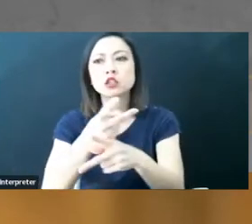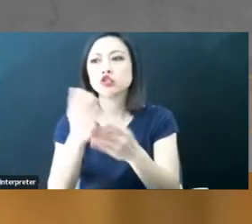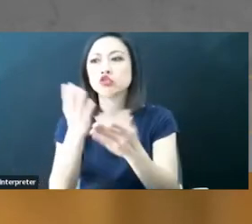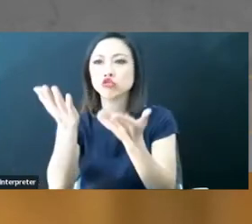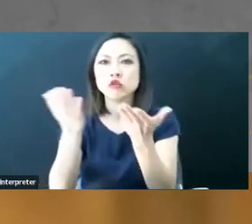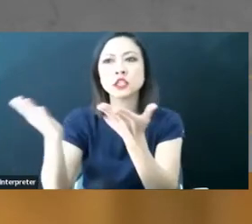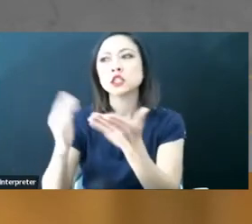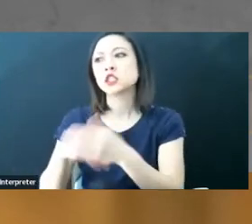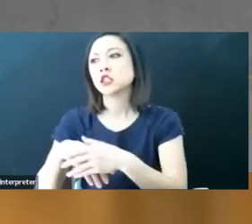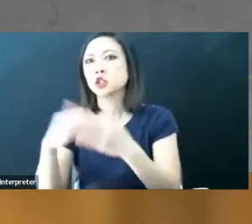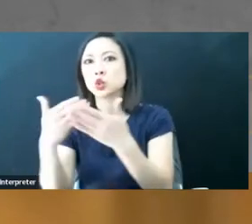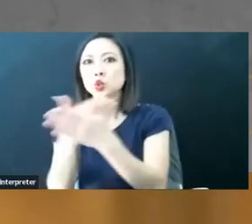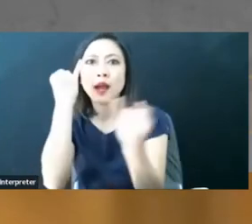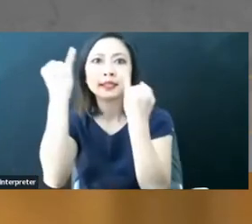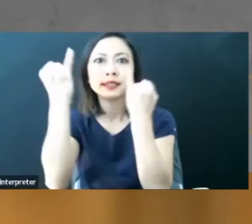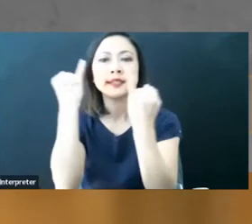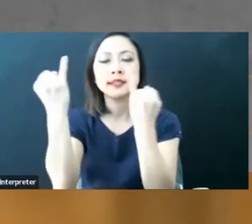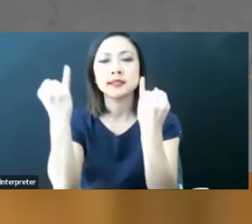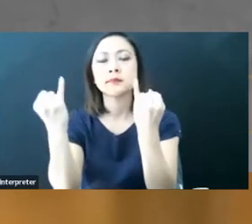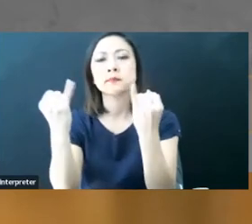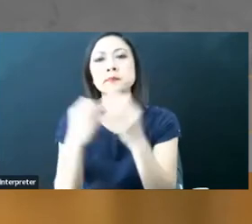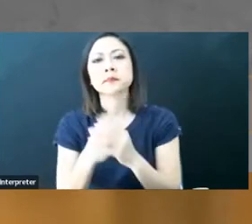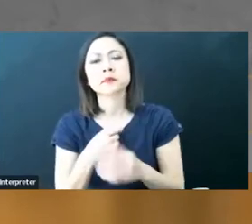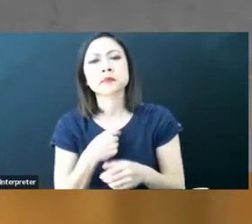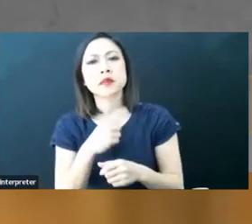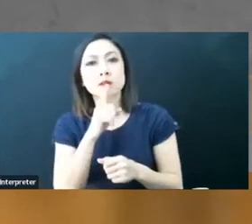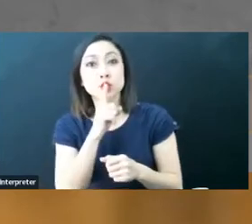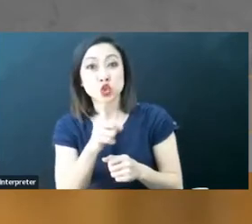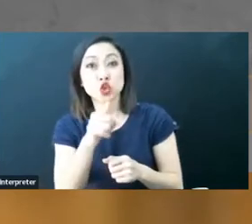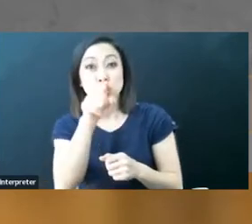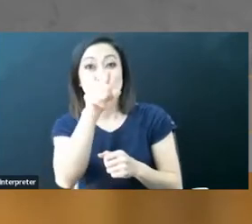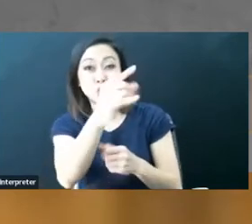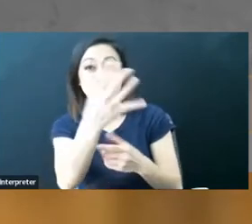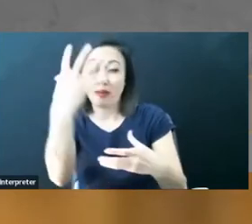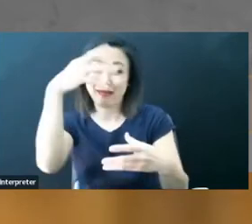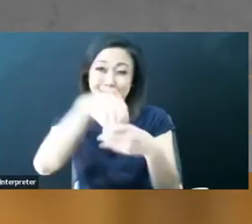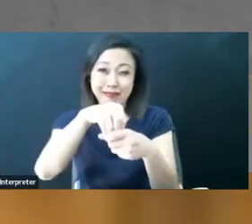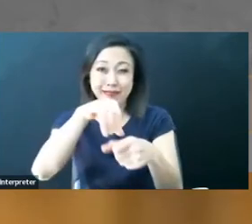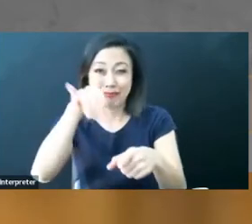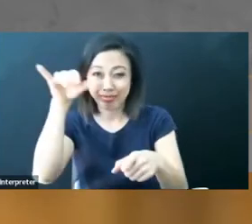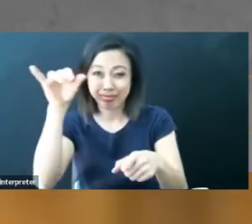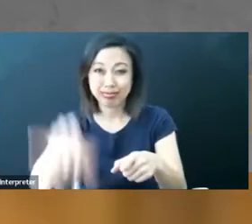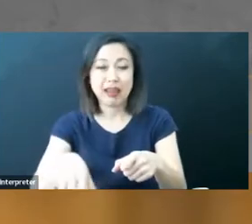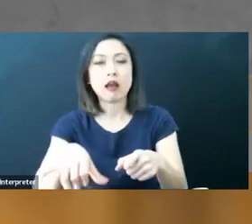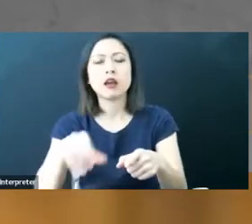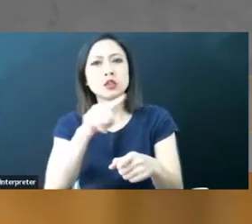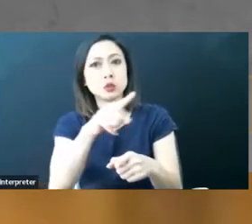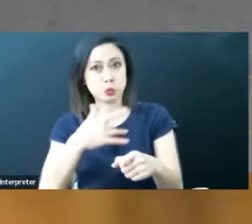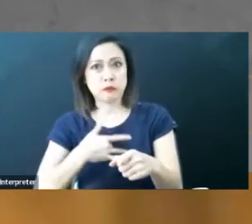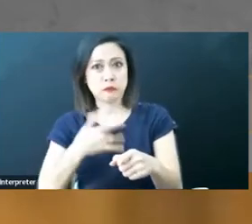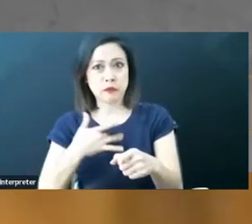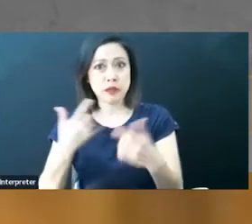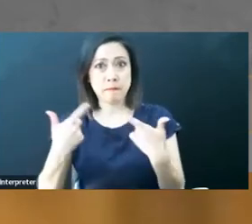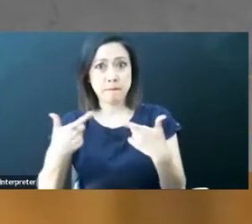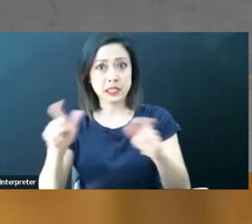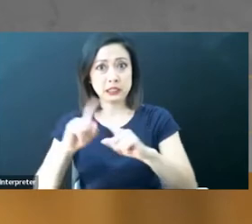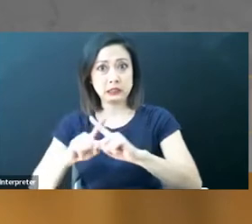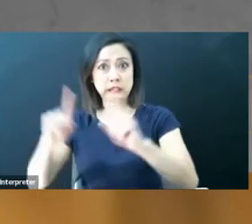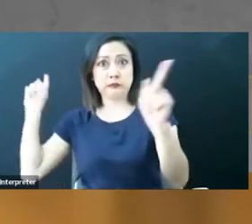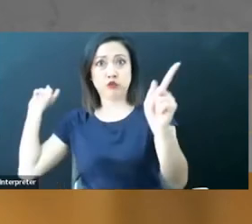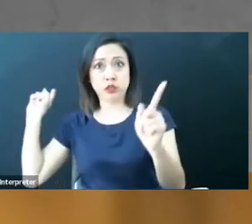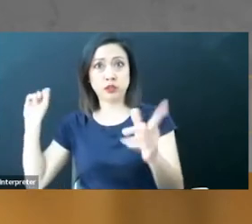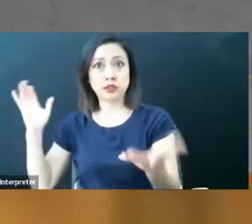ideas. And I'm sure you're right in the midst of that. Are you really feeling that big difference, or is it just something that we seem